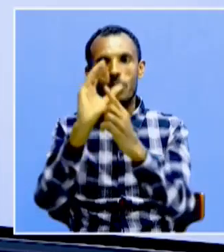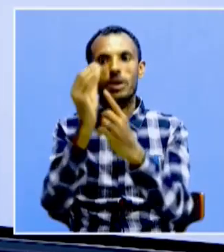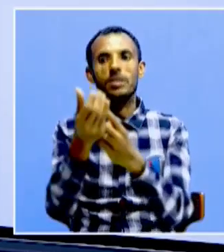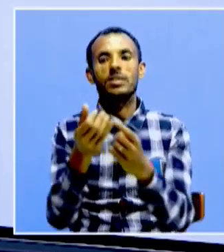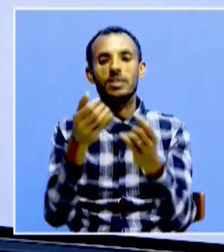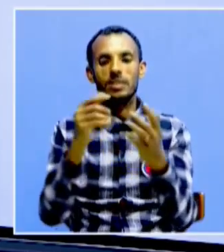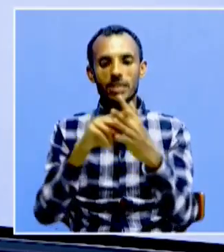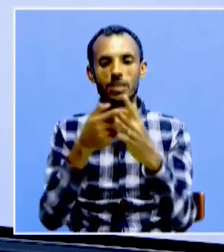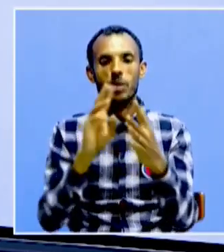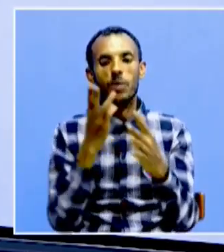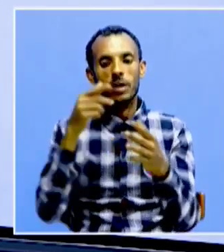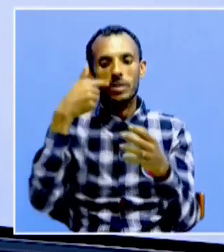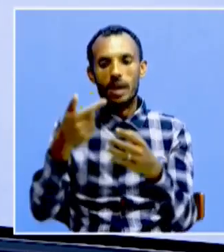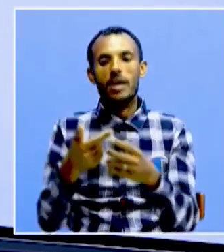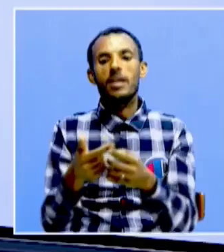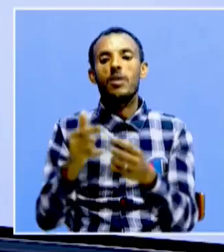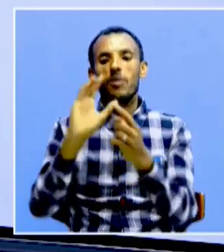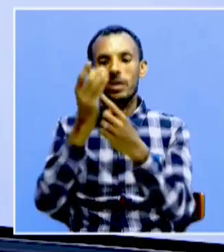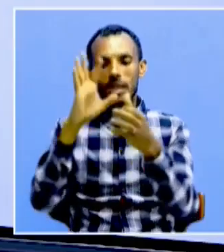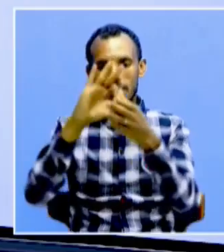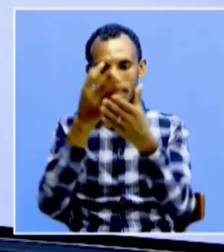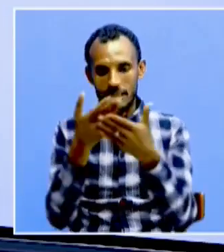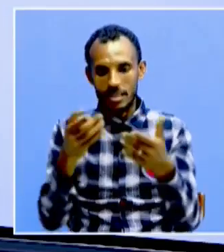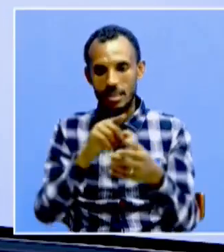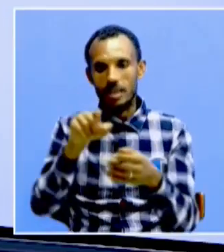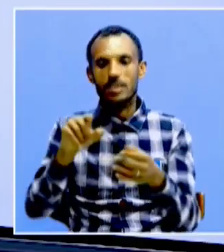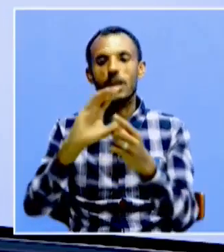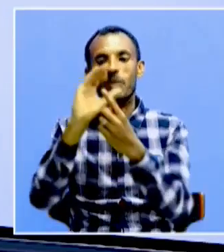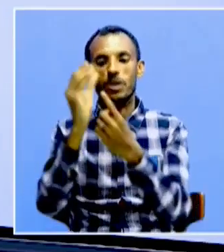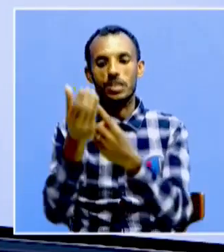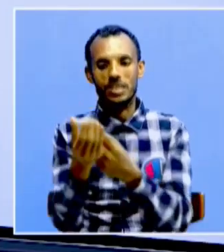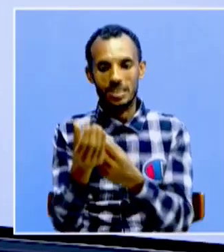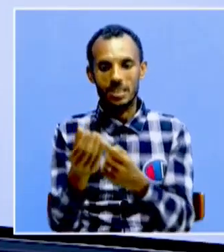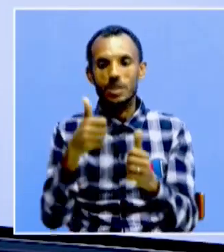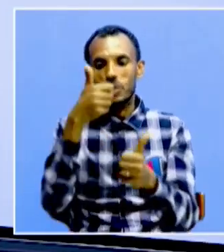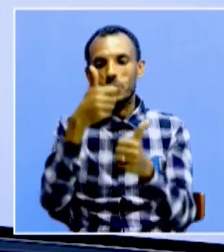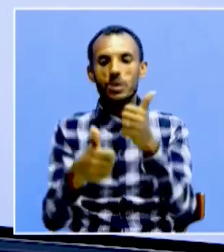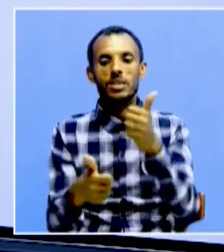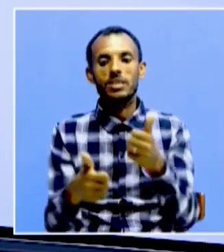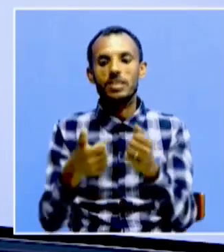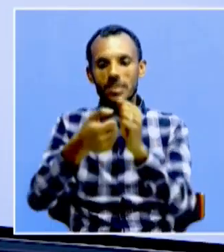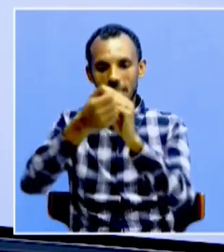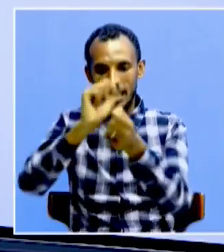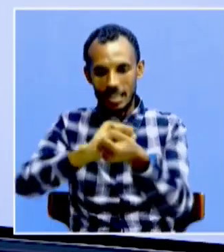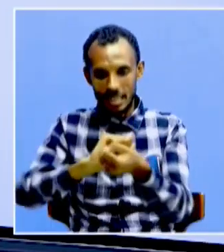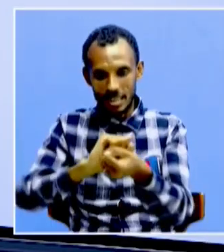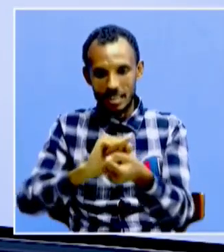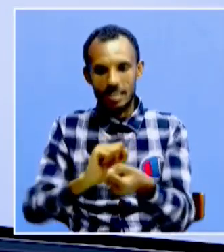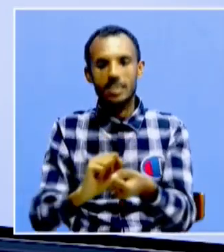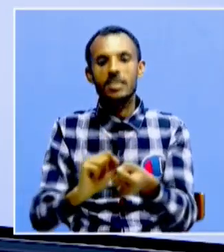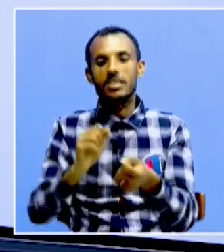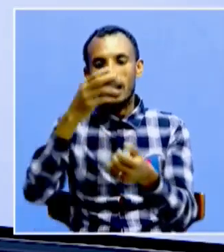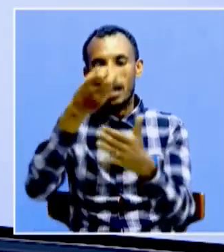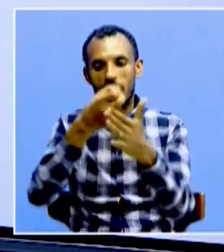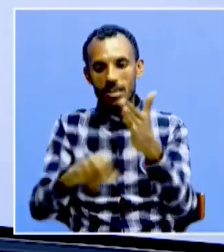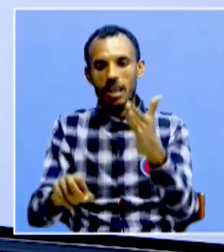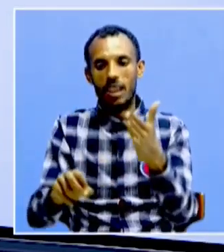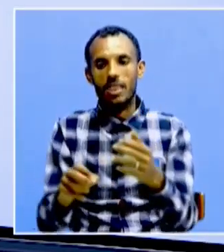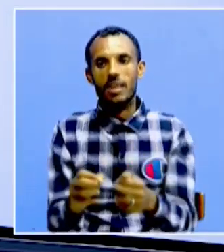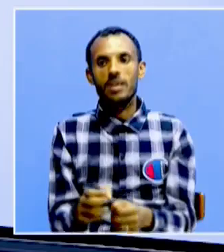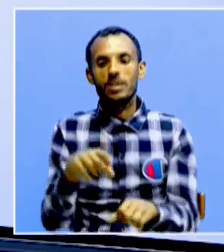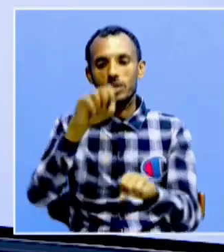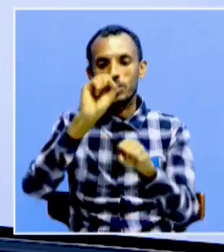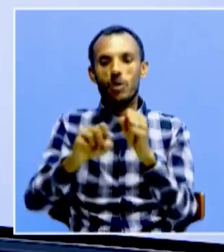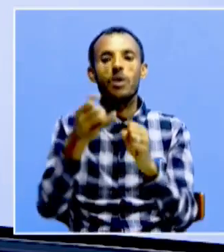Since we said what? Conditional sentence, that means there is a condition which can change the result. So,